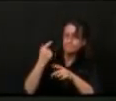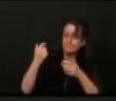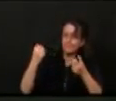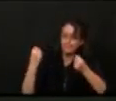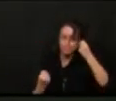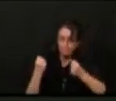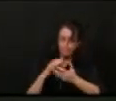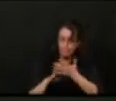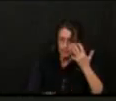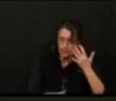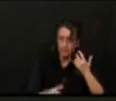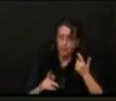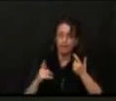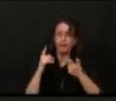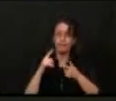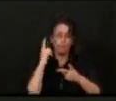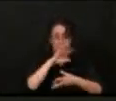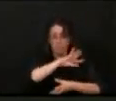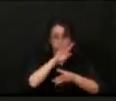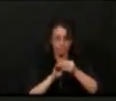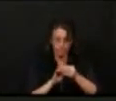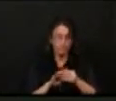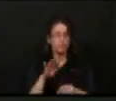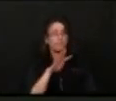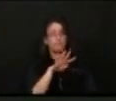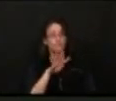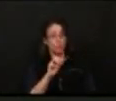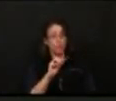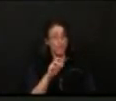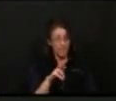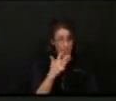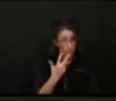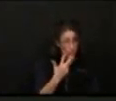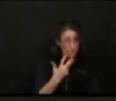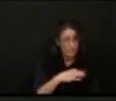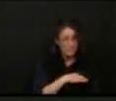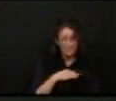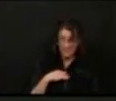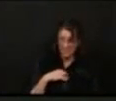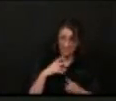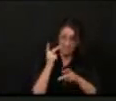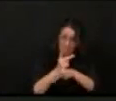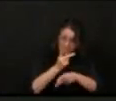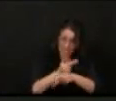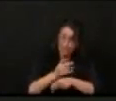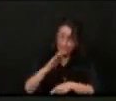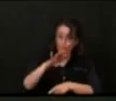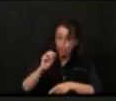public works? About 40. So three mechanics to maintain about 40 vehicles? Correct.